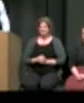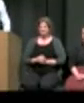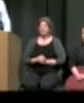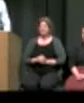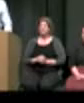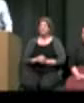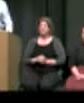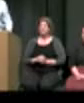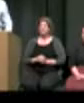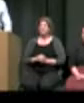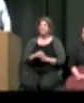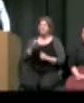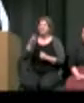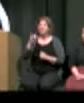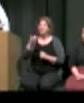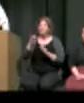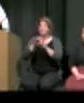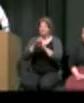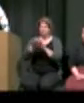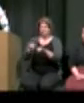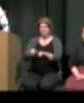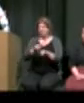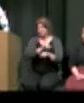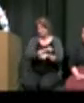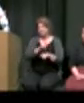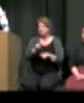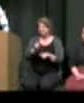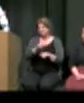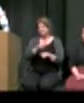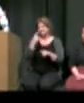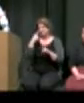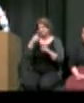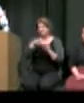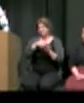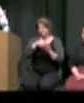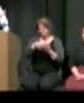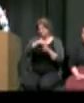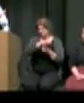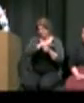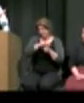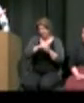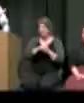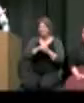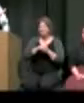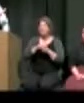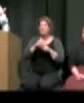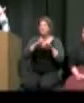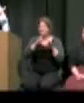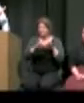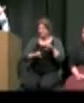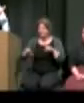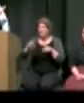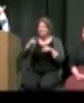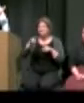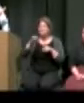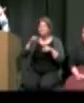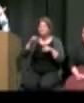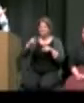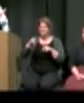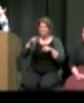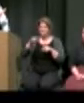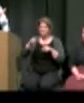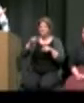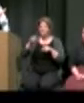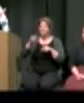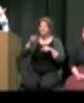So this is the figure that Courtney just showed as well, just kind of reviewing the dredge area, the pipeline down through High Bridge Trail.